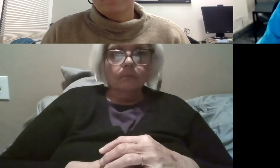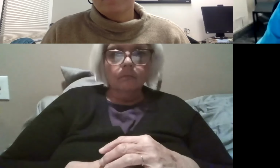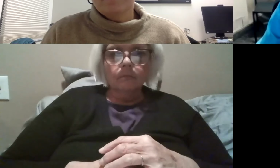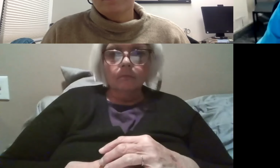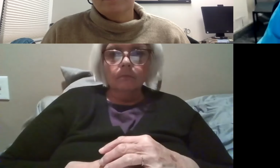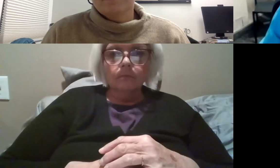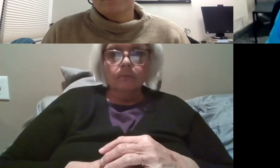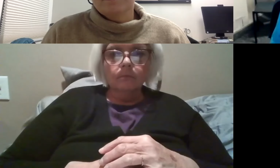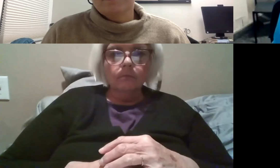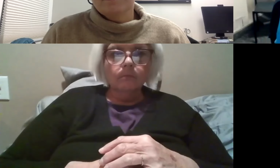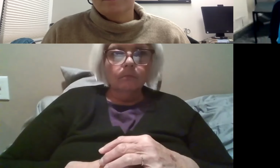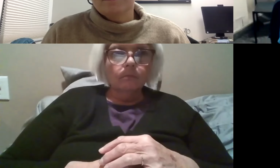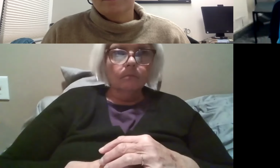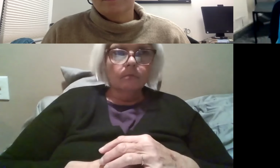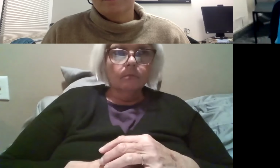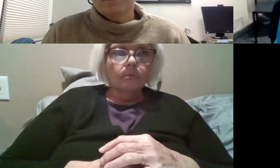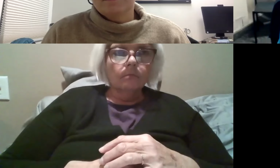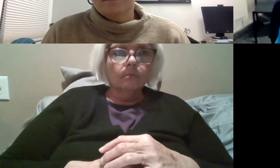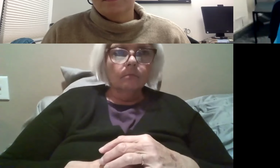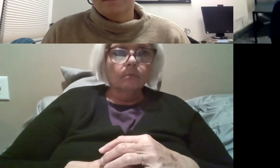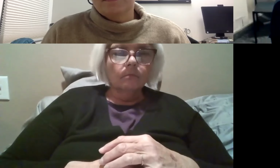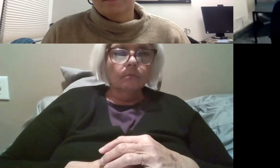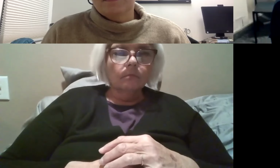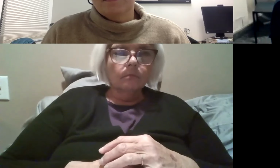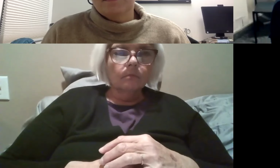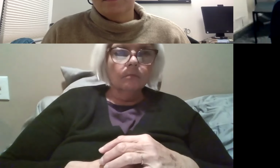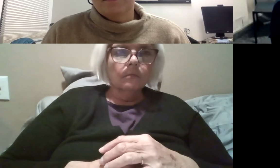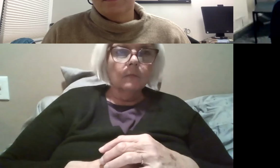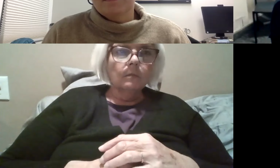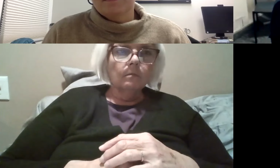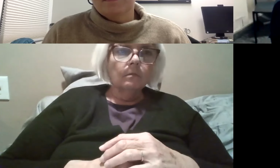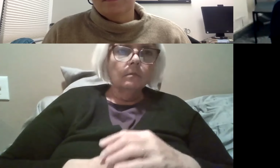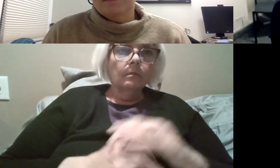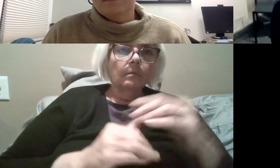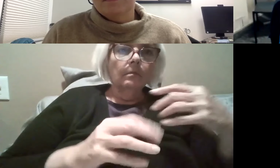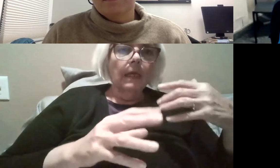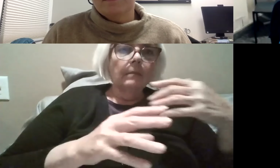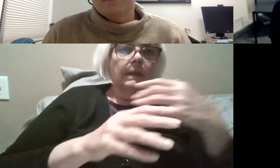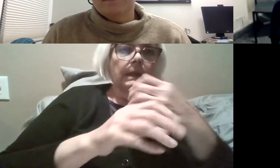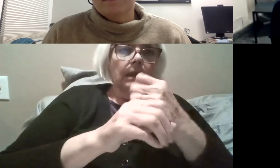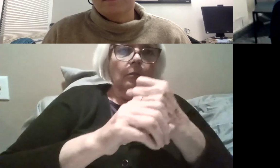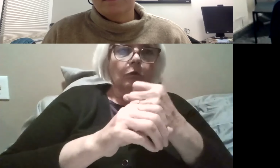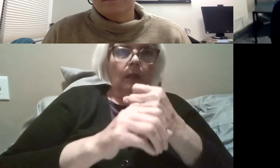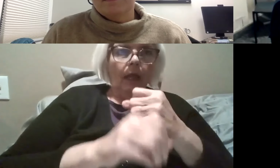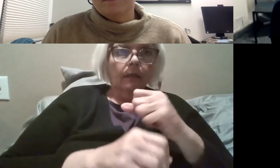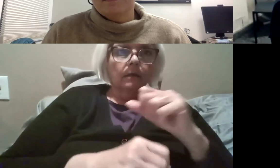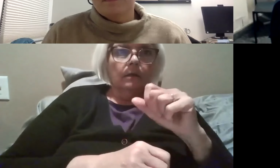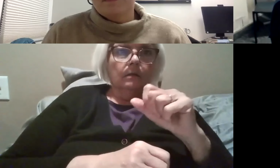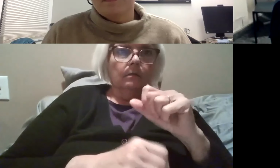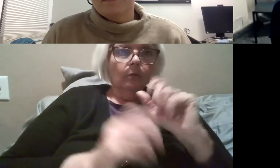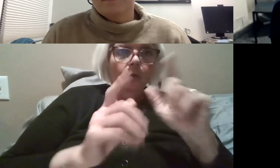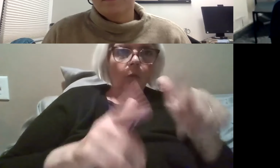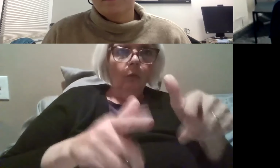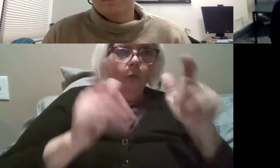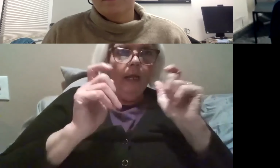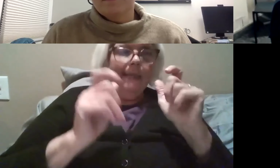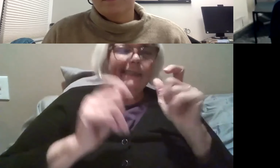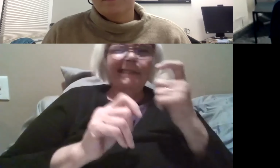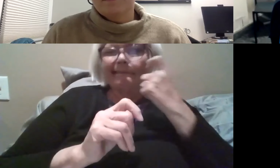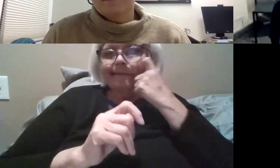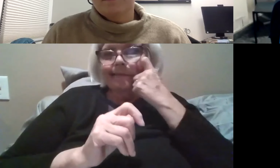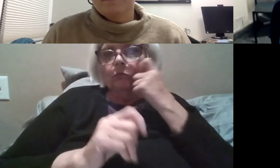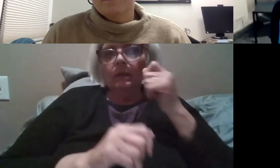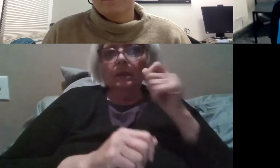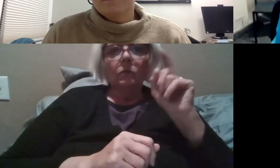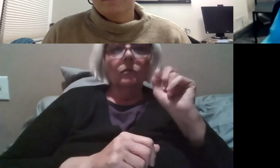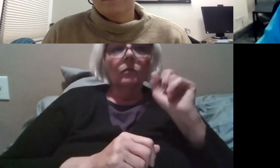So I think this may be somebody, if you could just summarize quickly, because this is a recent question, and maybe somebody who joined late, what are the side